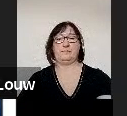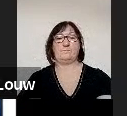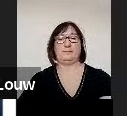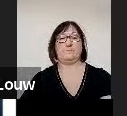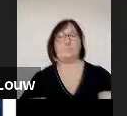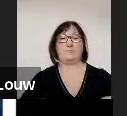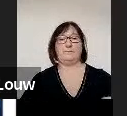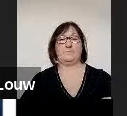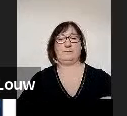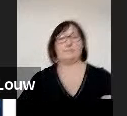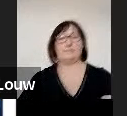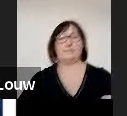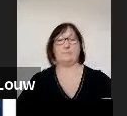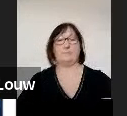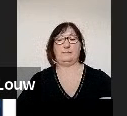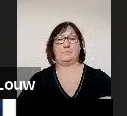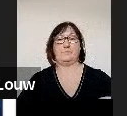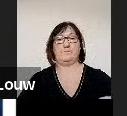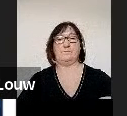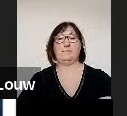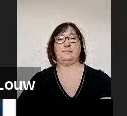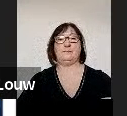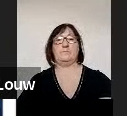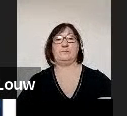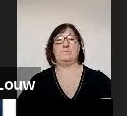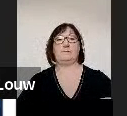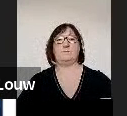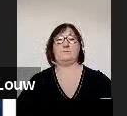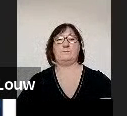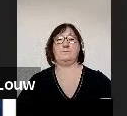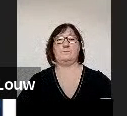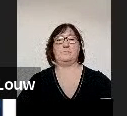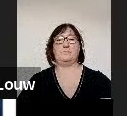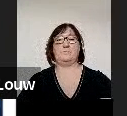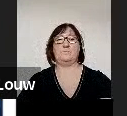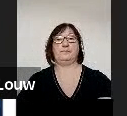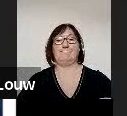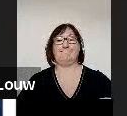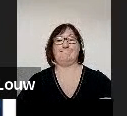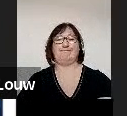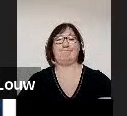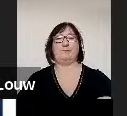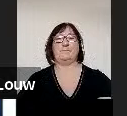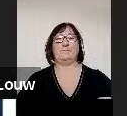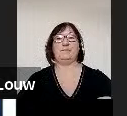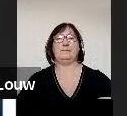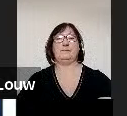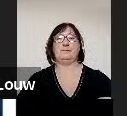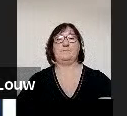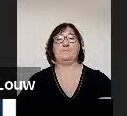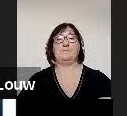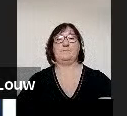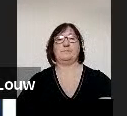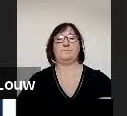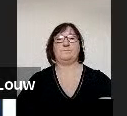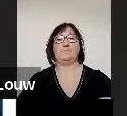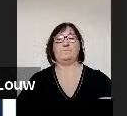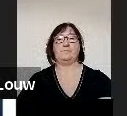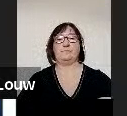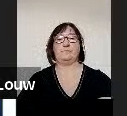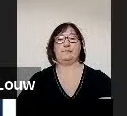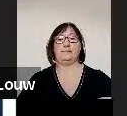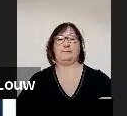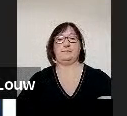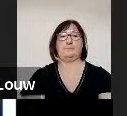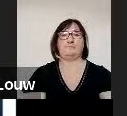Business Leadership in SBL, Master of International Customs Law, an administration from University of Canberra,